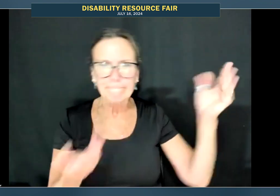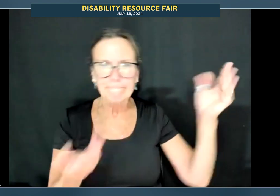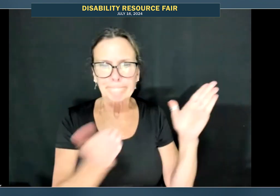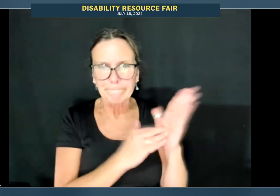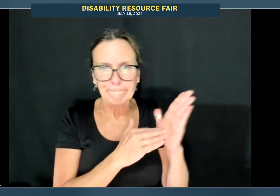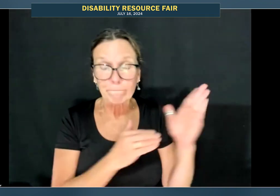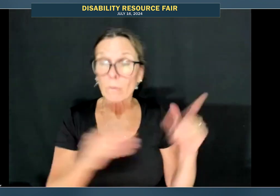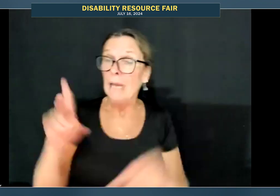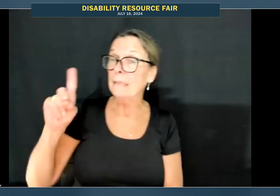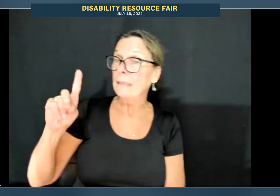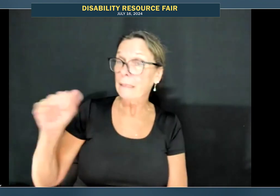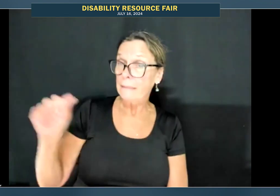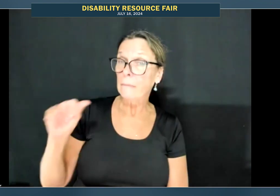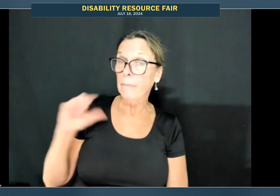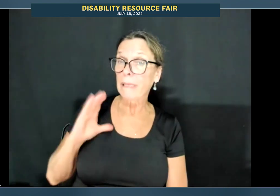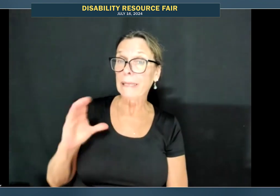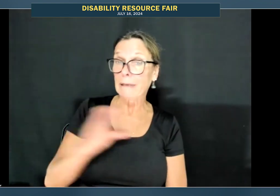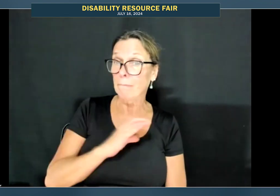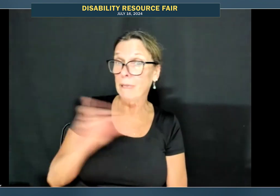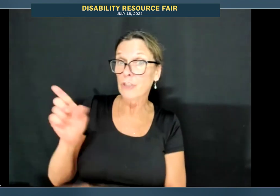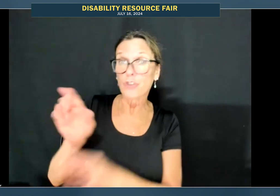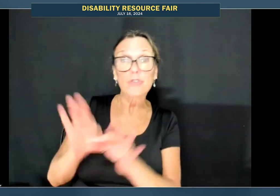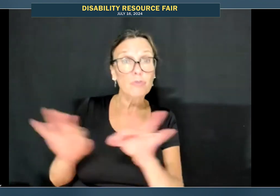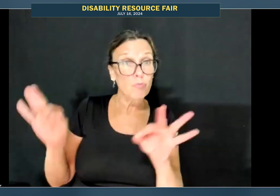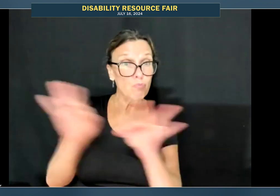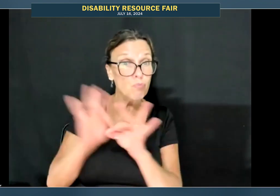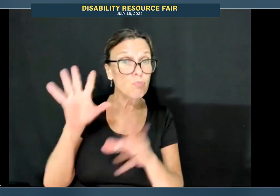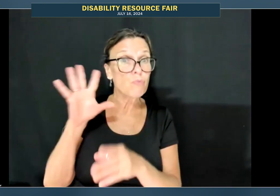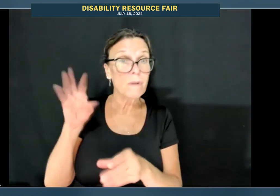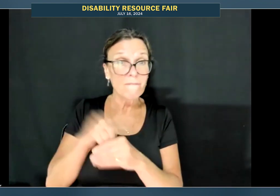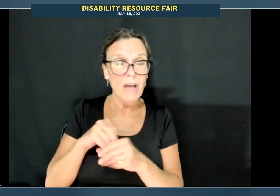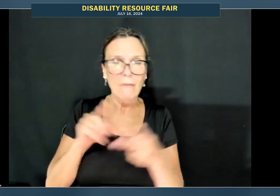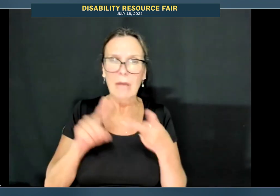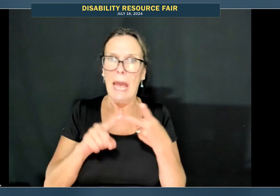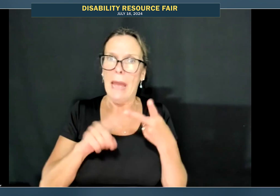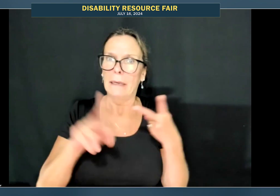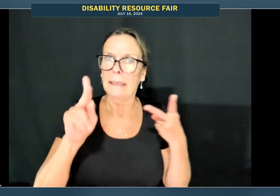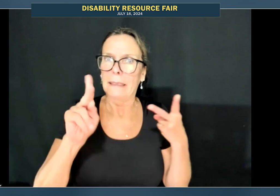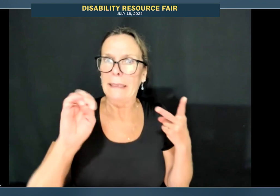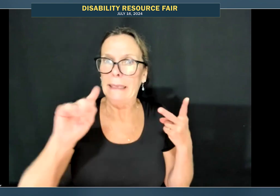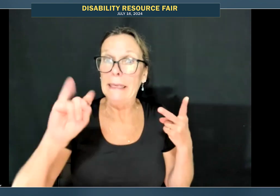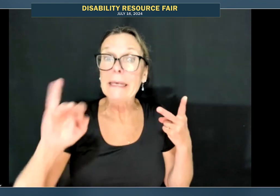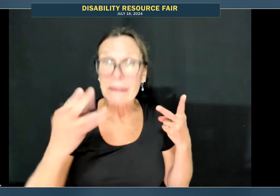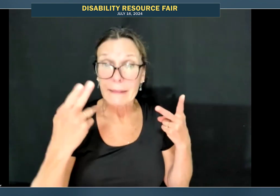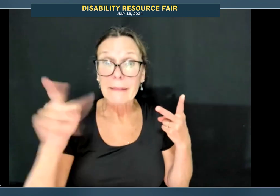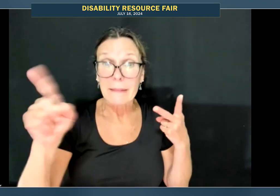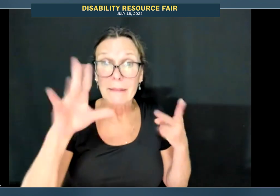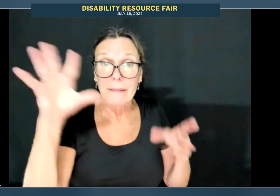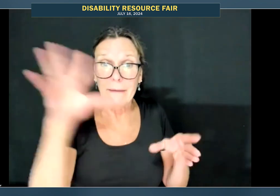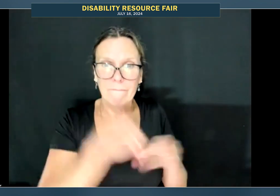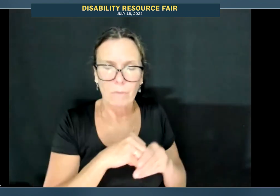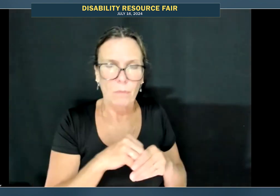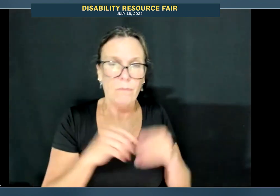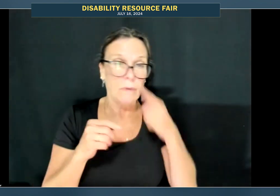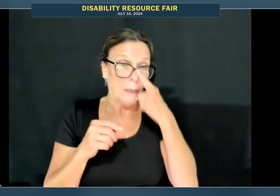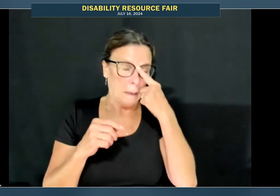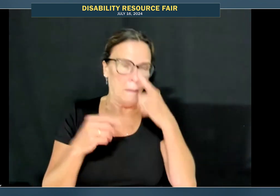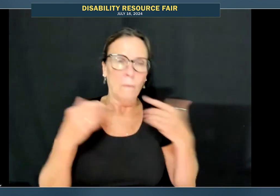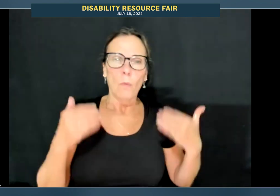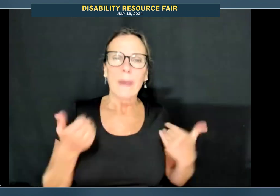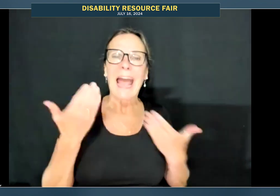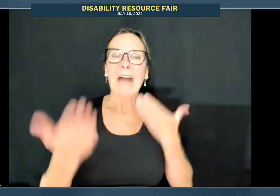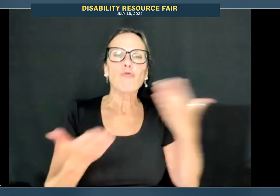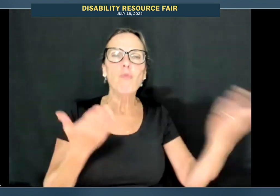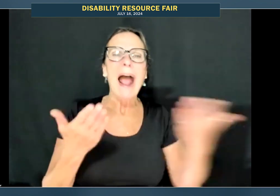Disability Commission will be key to this, and Keith is key to this. There were 10 recommendations in